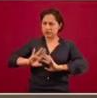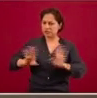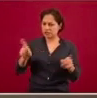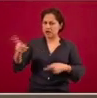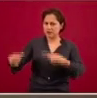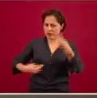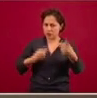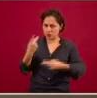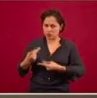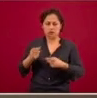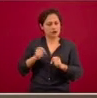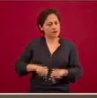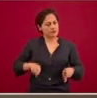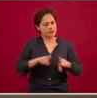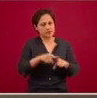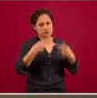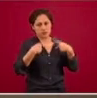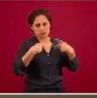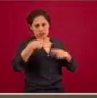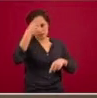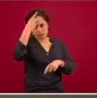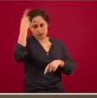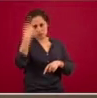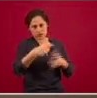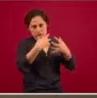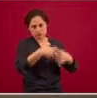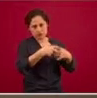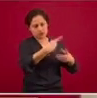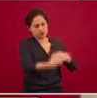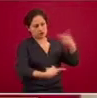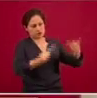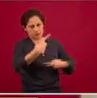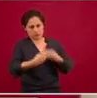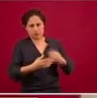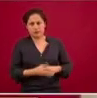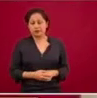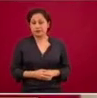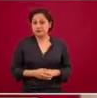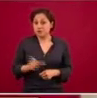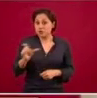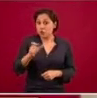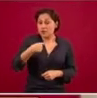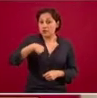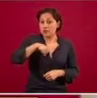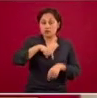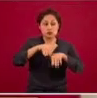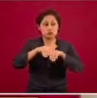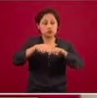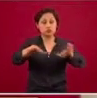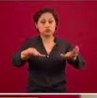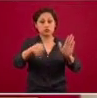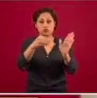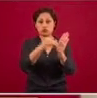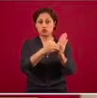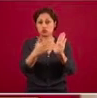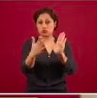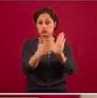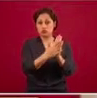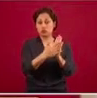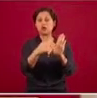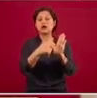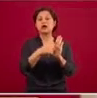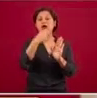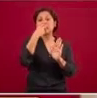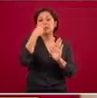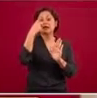they basically said everything you just said. It was literally what they said, what the big capitalists that own the